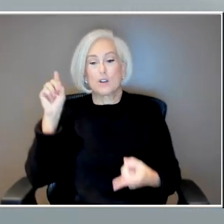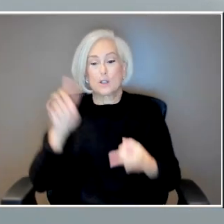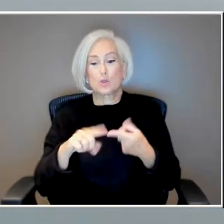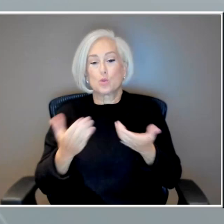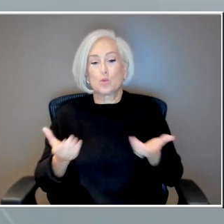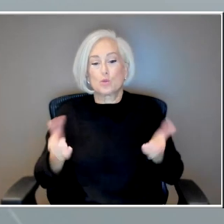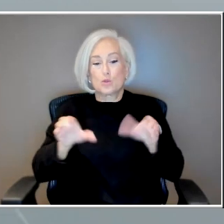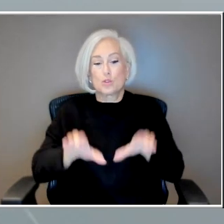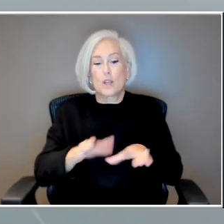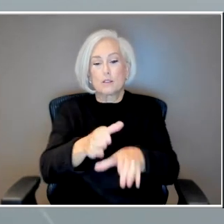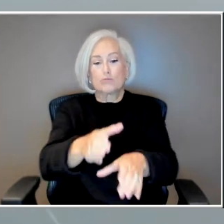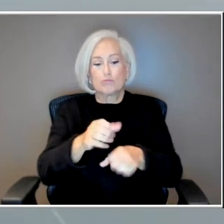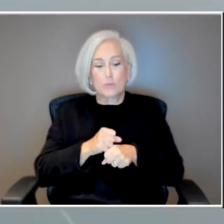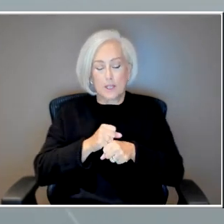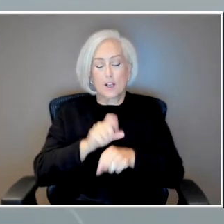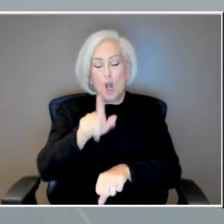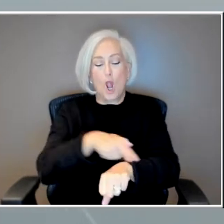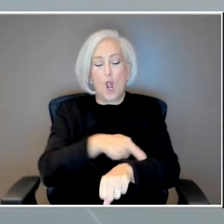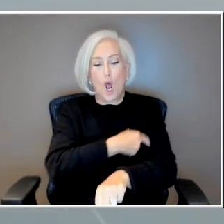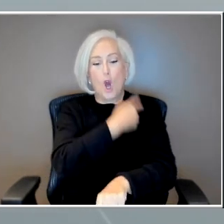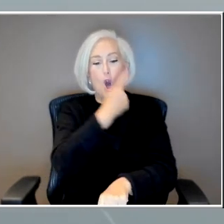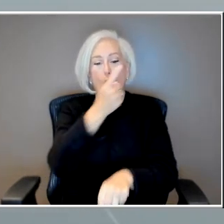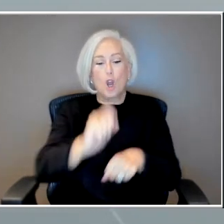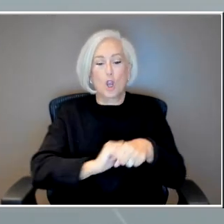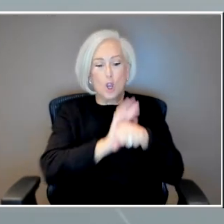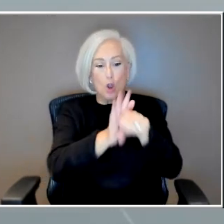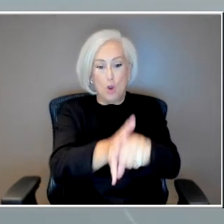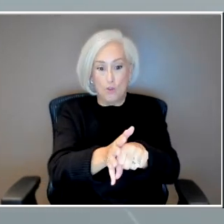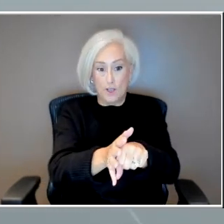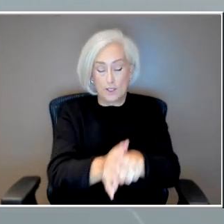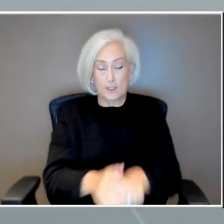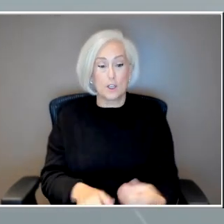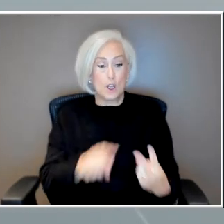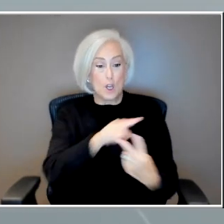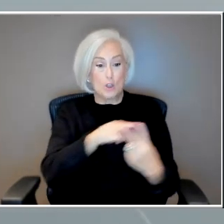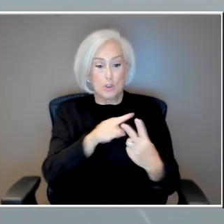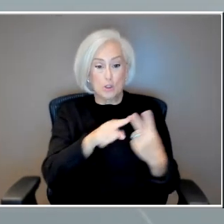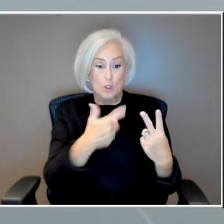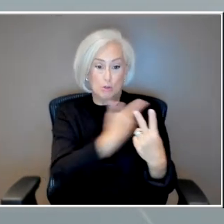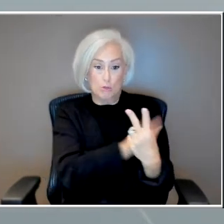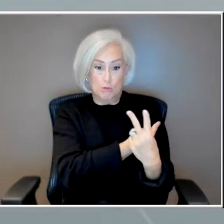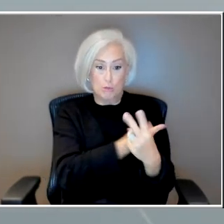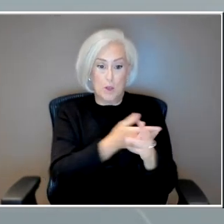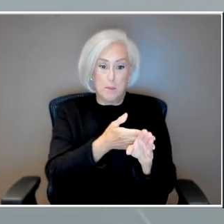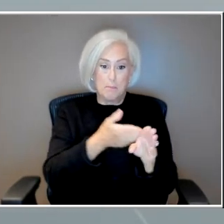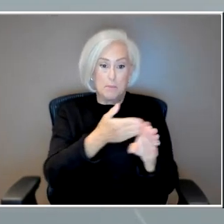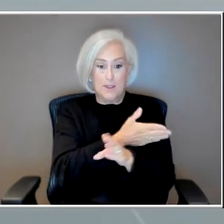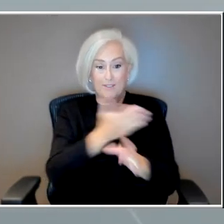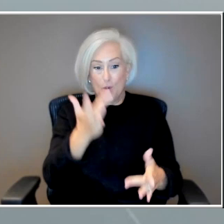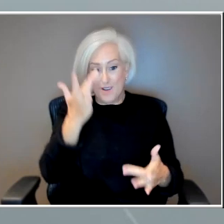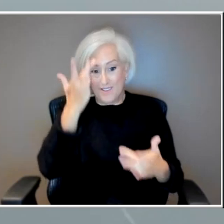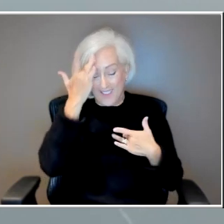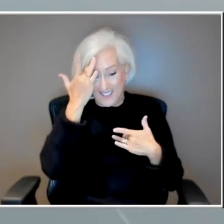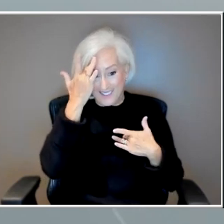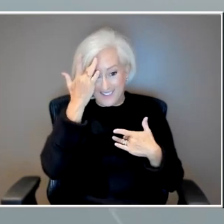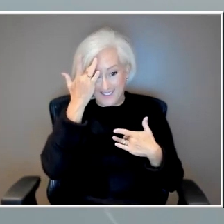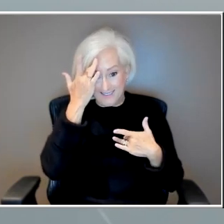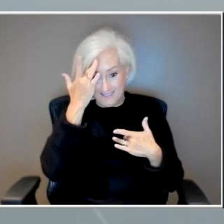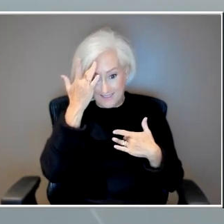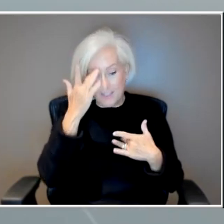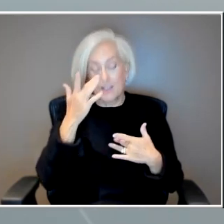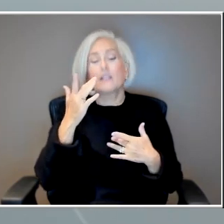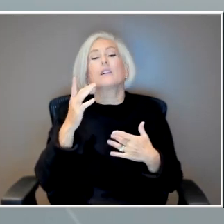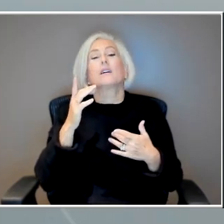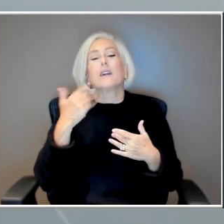long COVID. This study showed 2 vaccine doses before a COVID infection was linked to a 24%